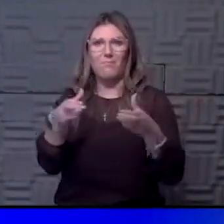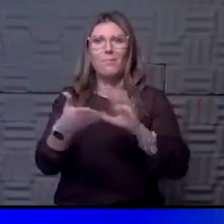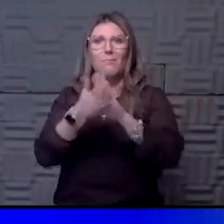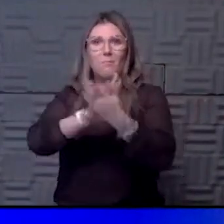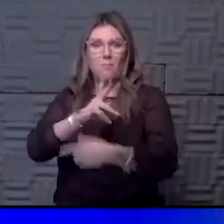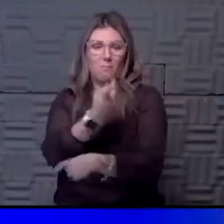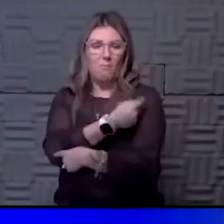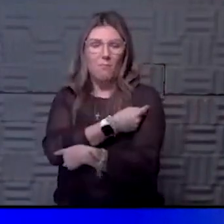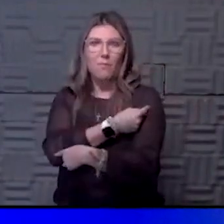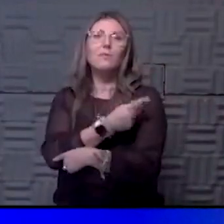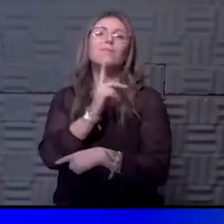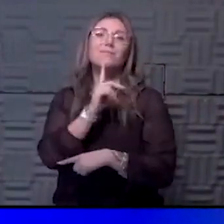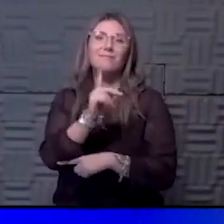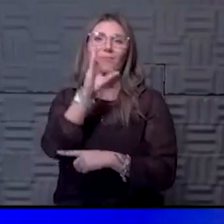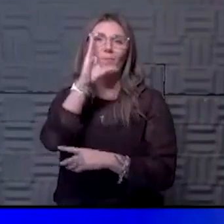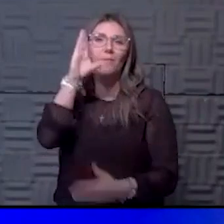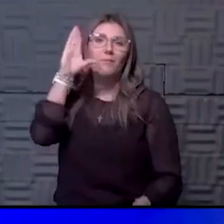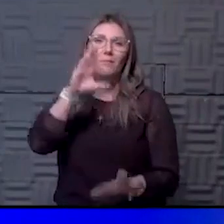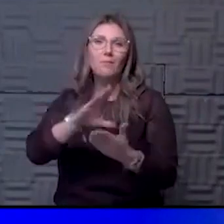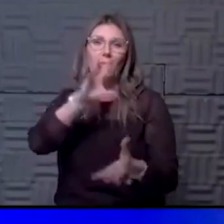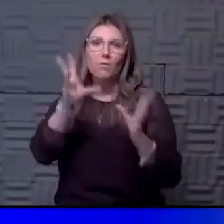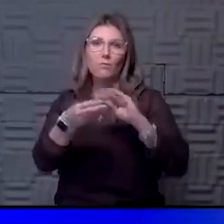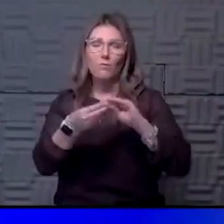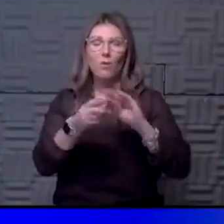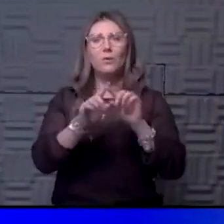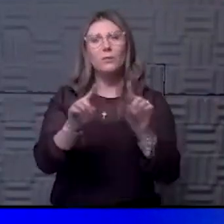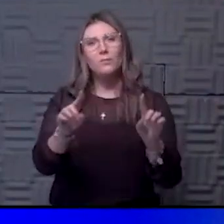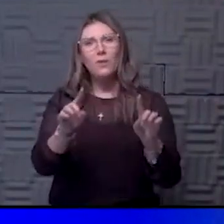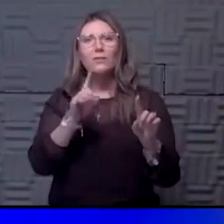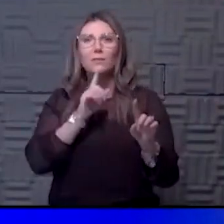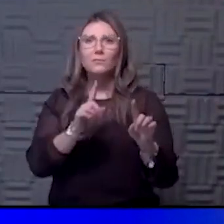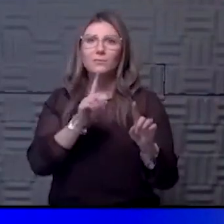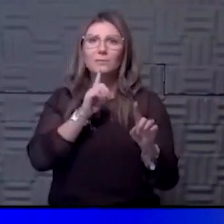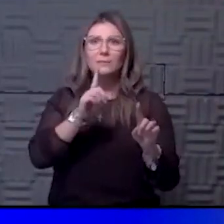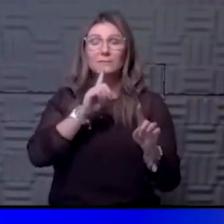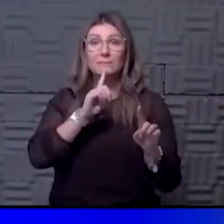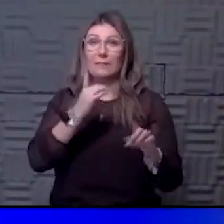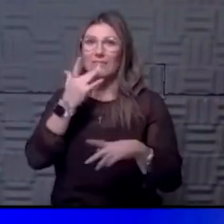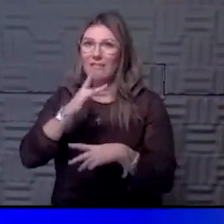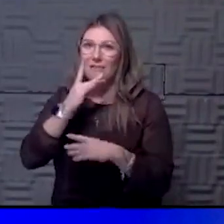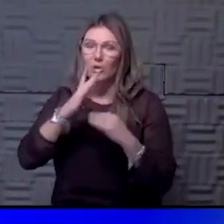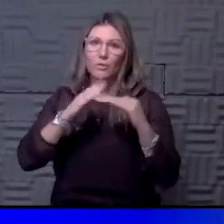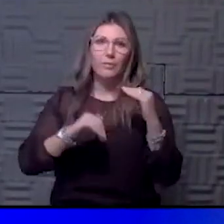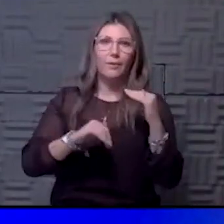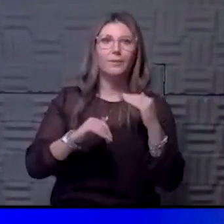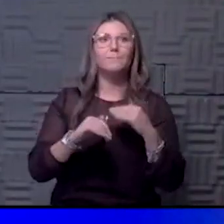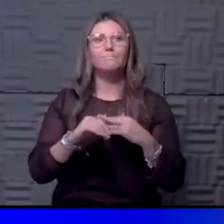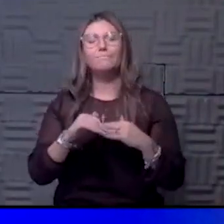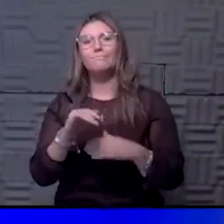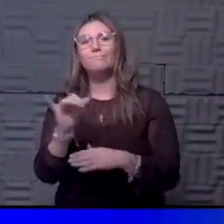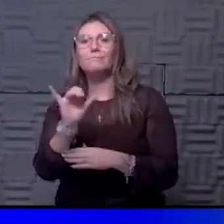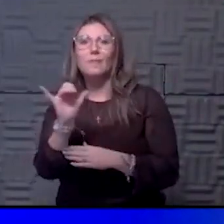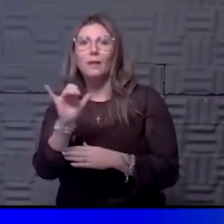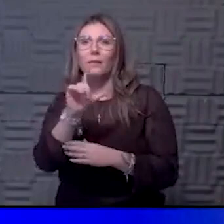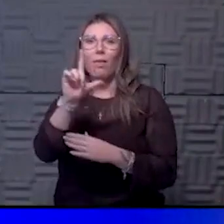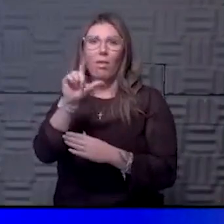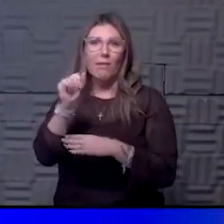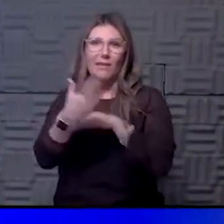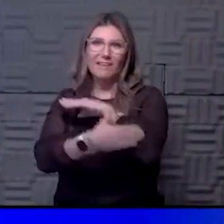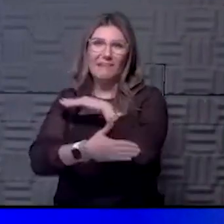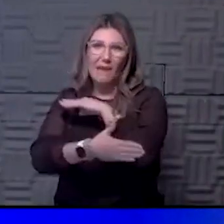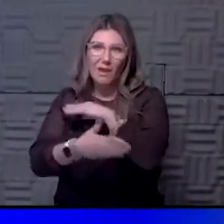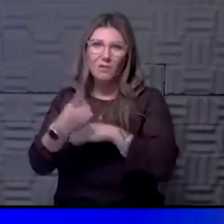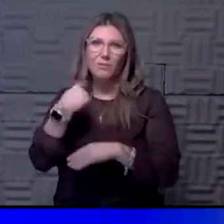vaccinated, that will decrease overall. But I think we've certainly been a lot luckier than, for instance, LA County. I think we